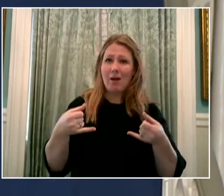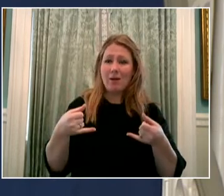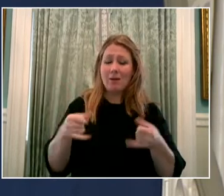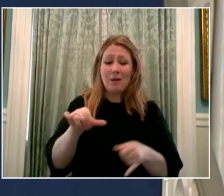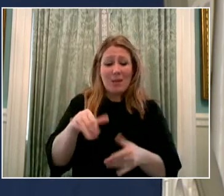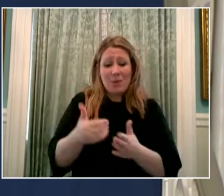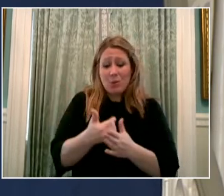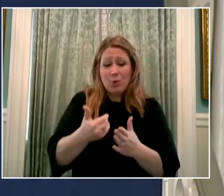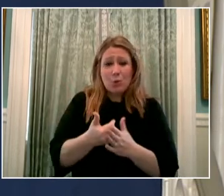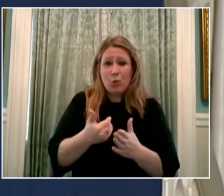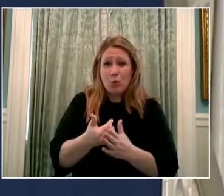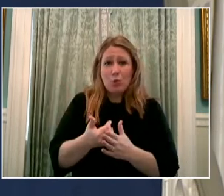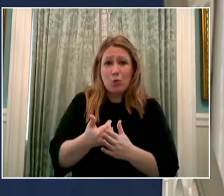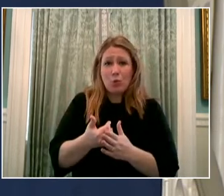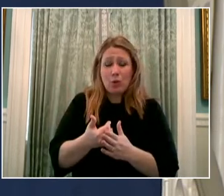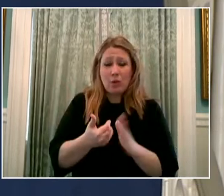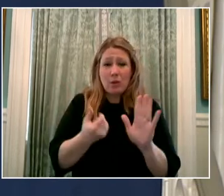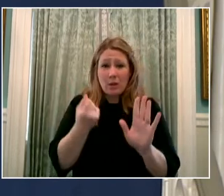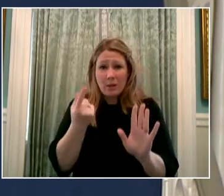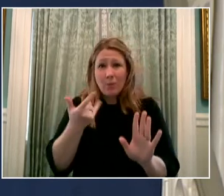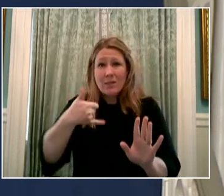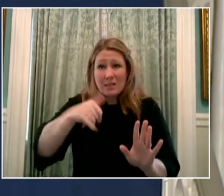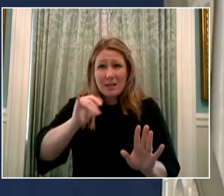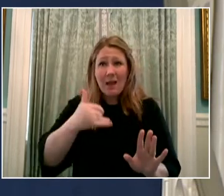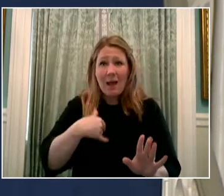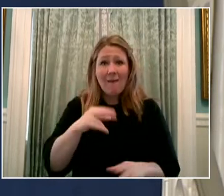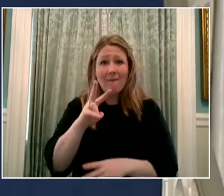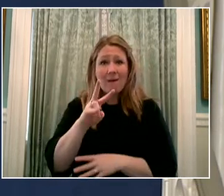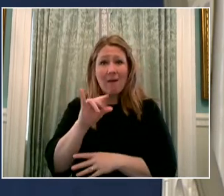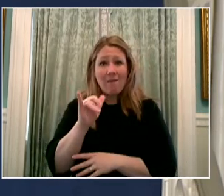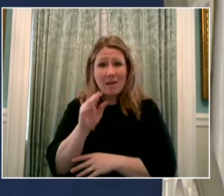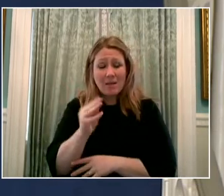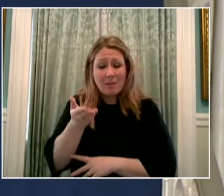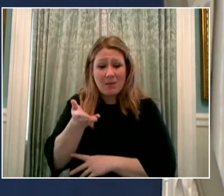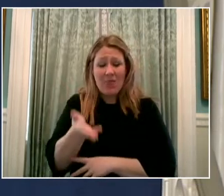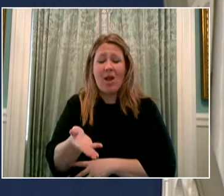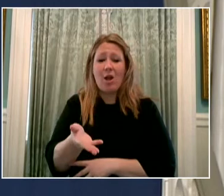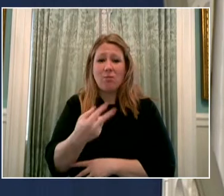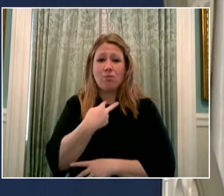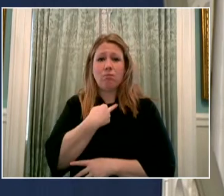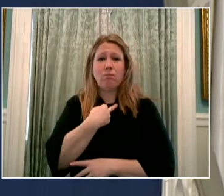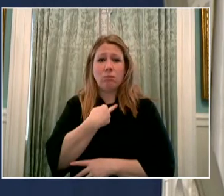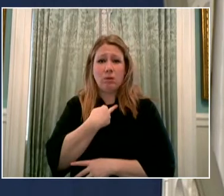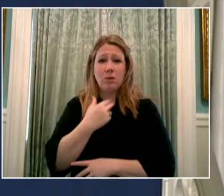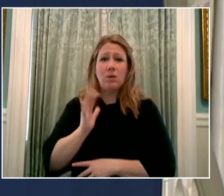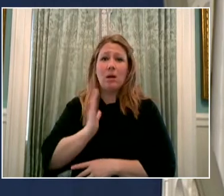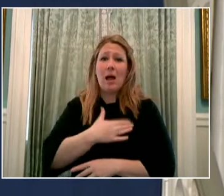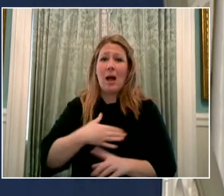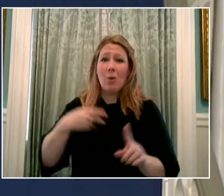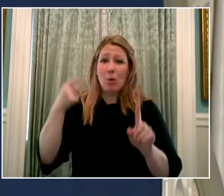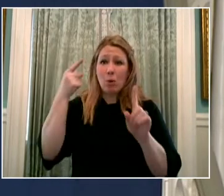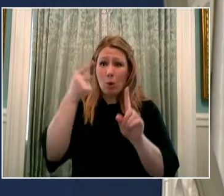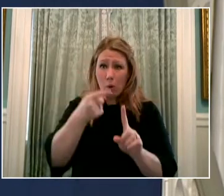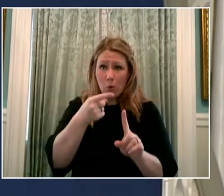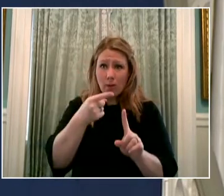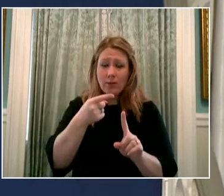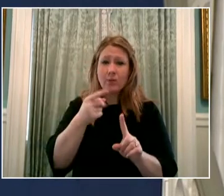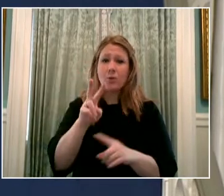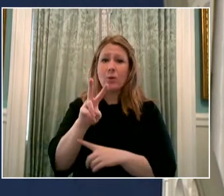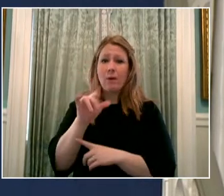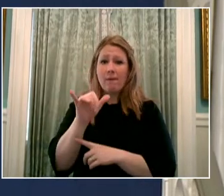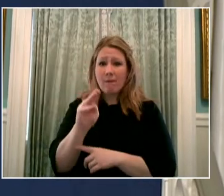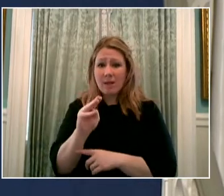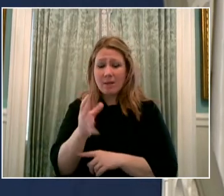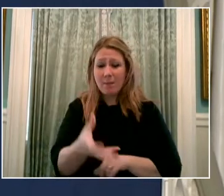a victim that's there. So this is extremely fresh. Our goal is to get the victim out, make sure we shore up that building, make sure we do everything